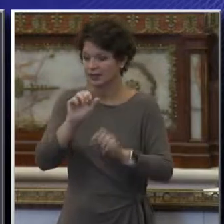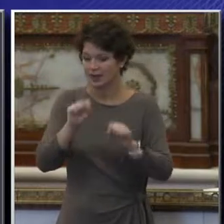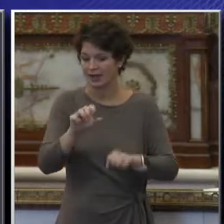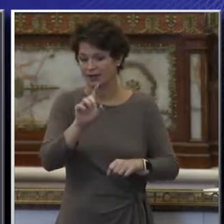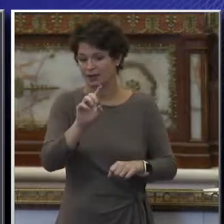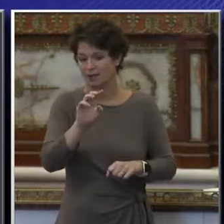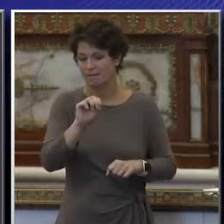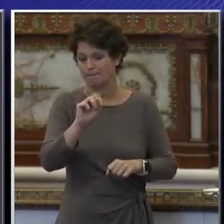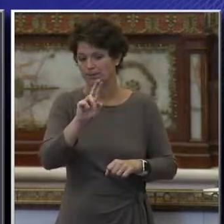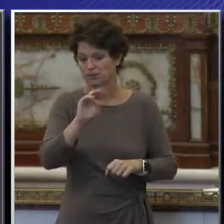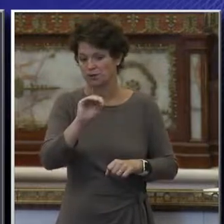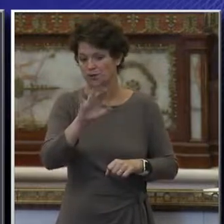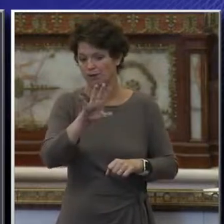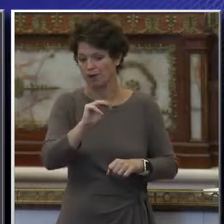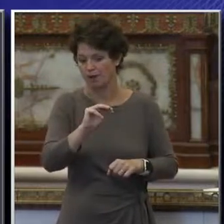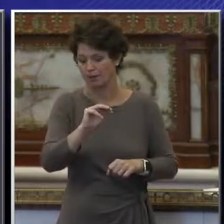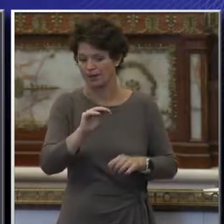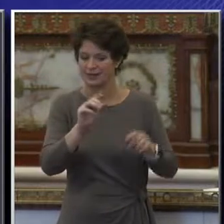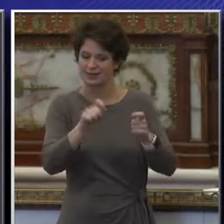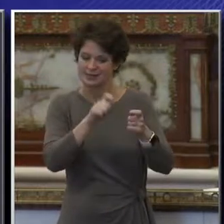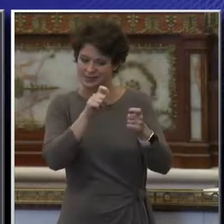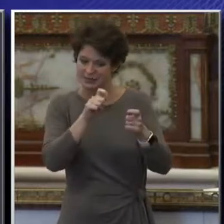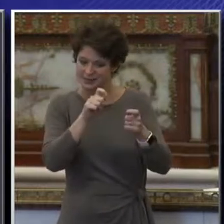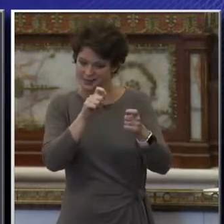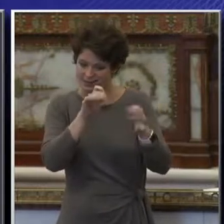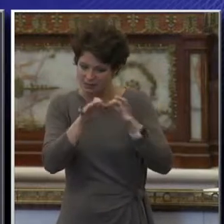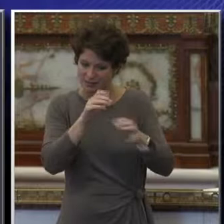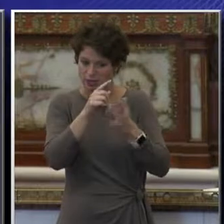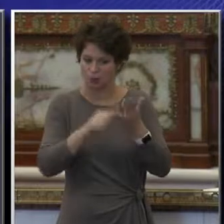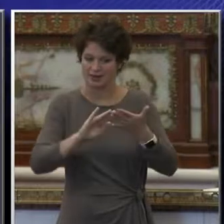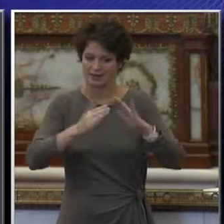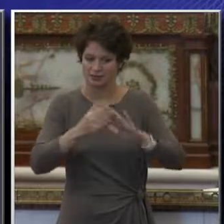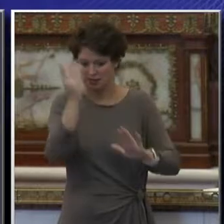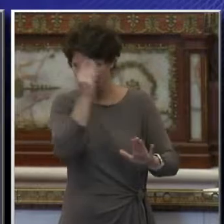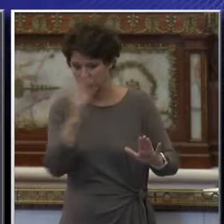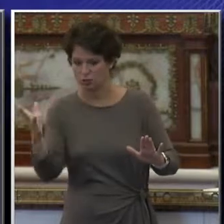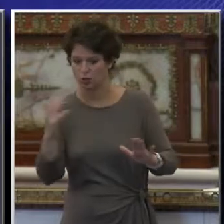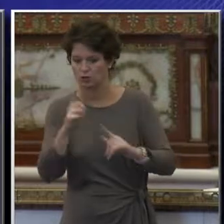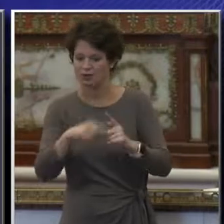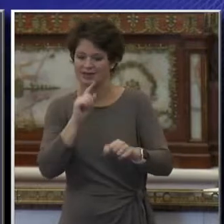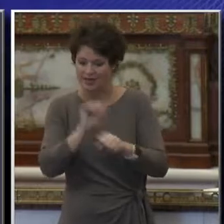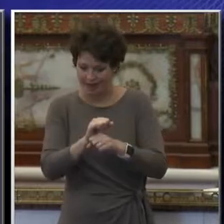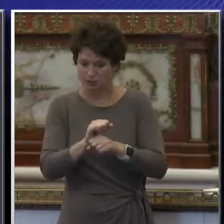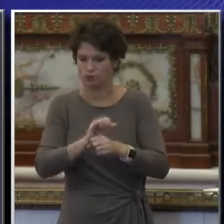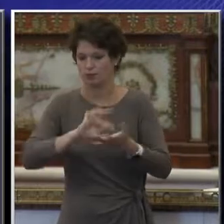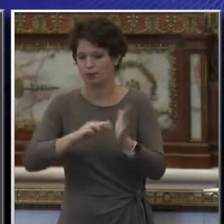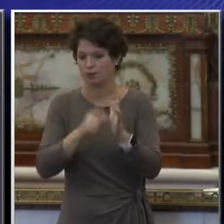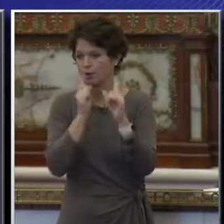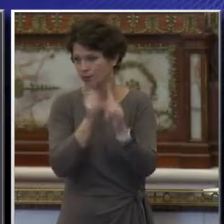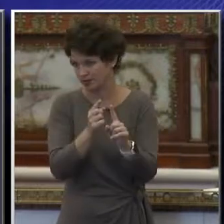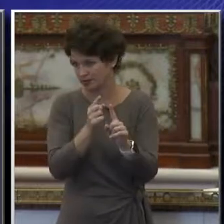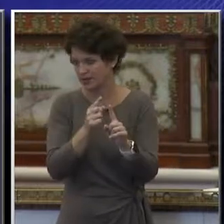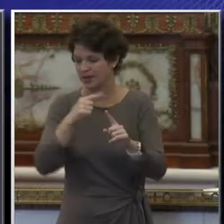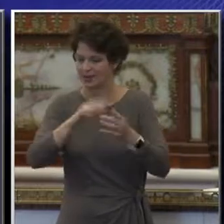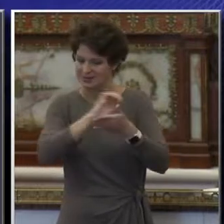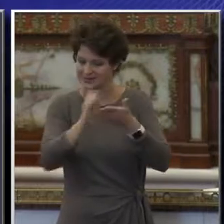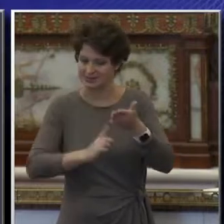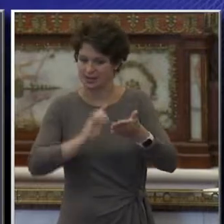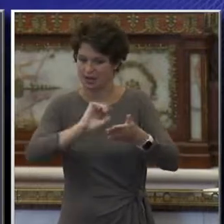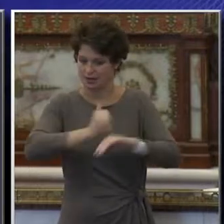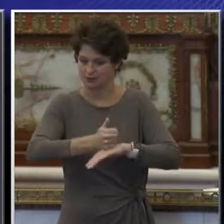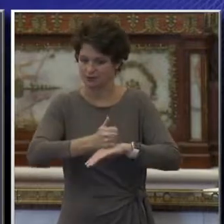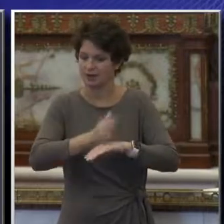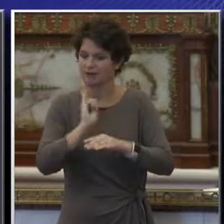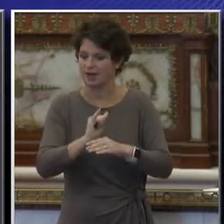can Mr. Bum articulate, like, what has the city been told about what the actual purpose and design of